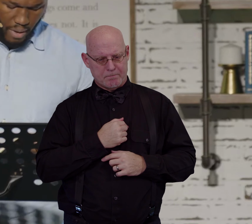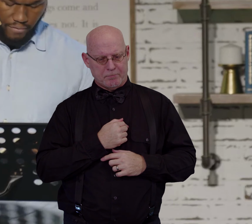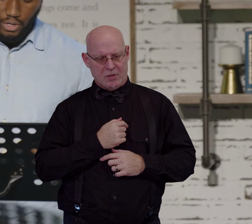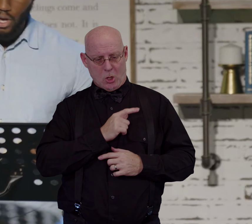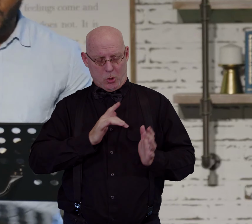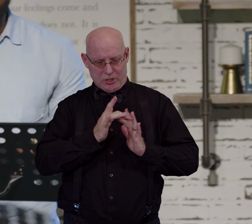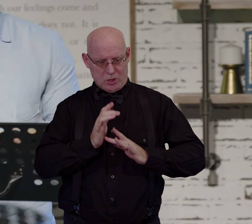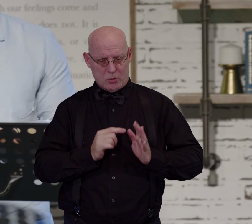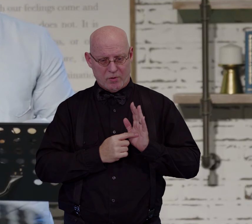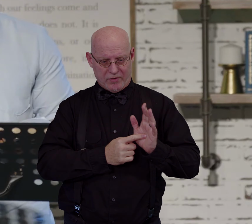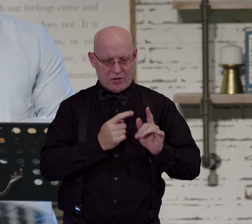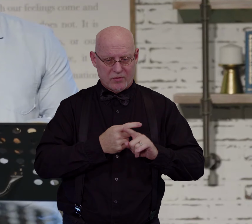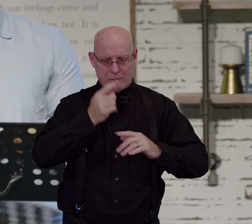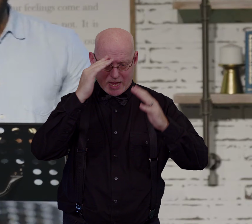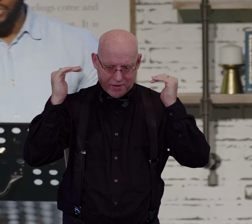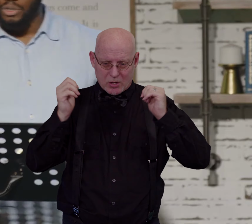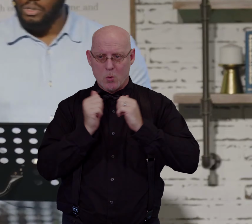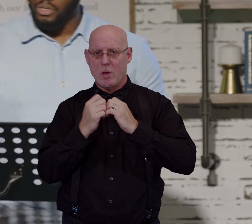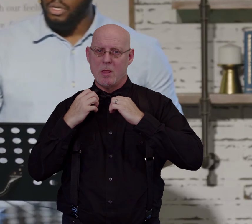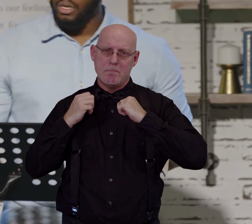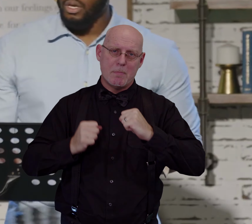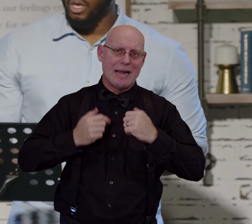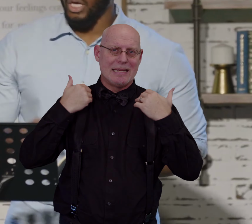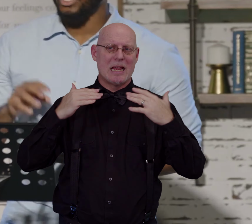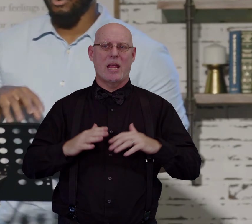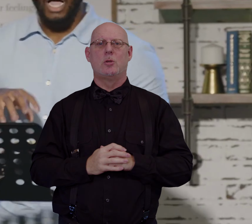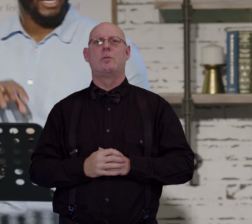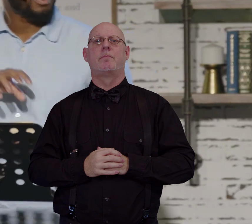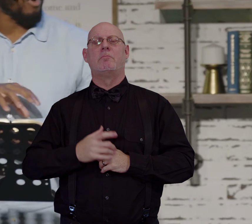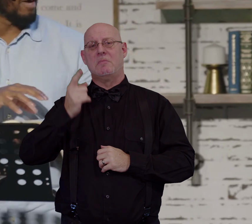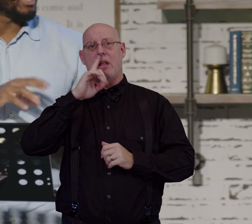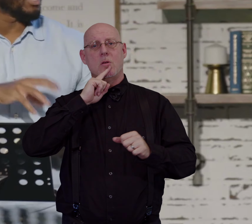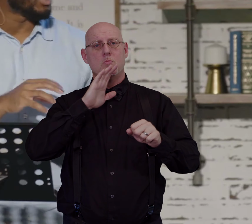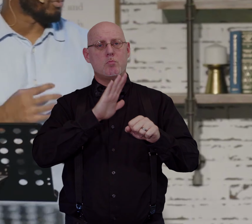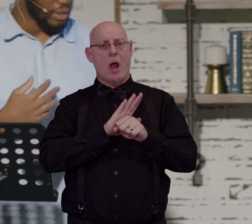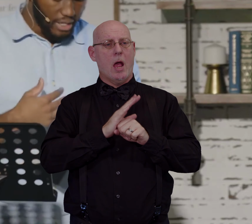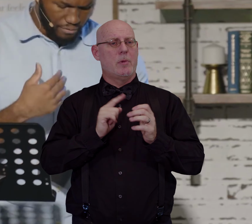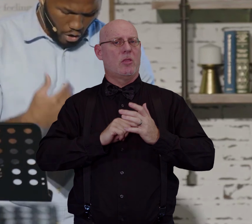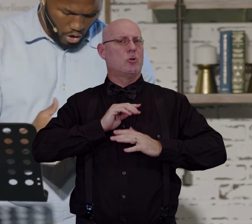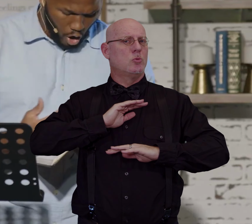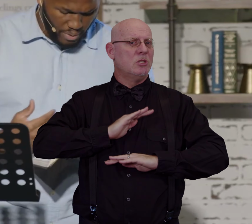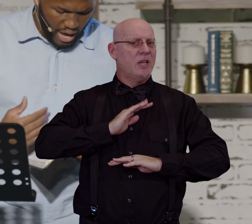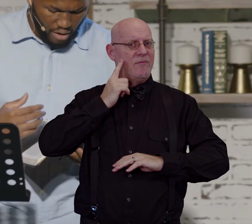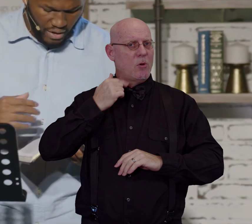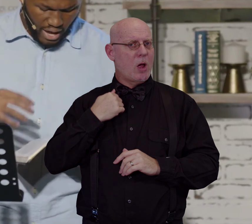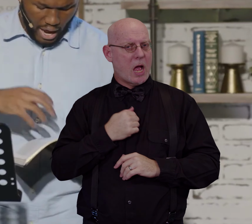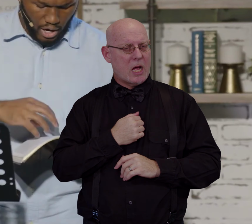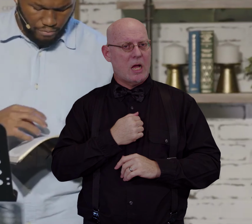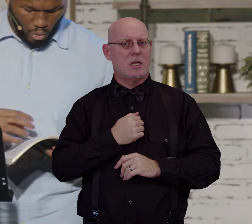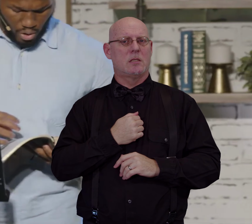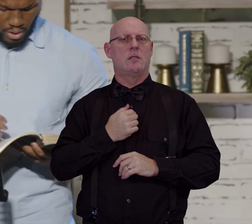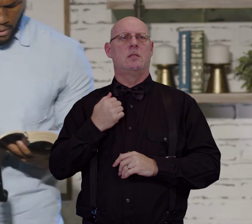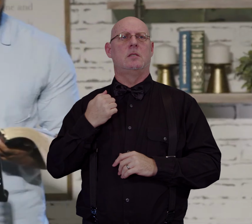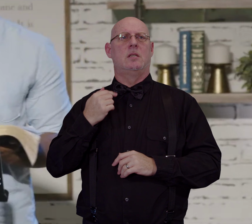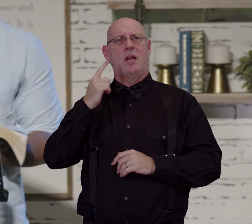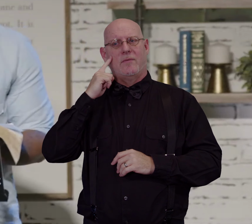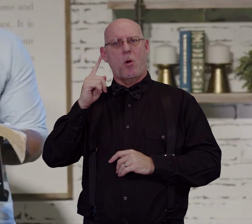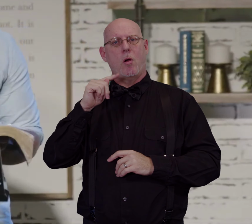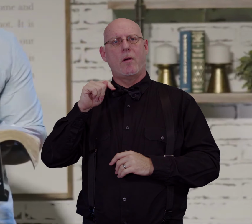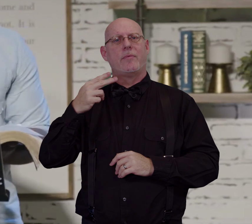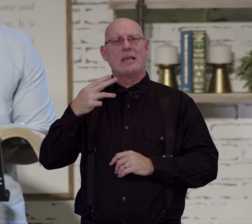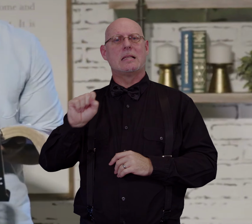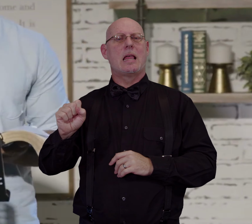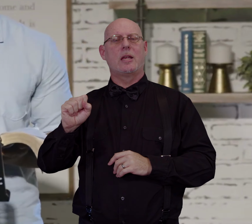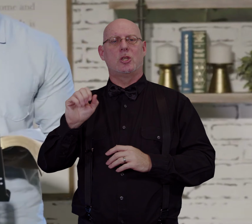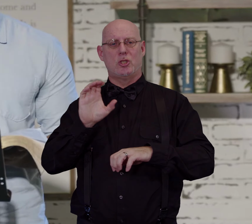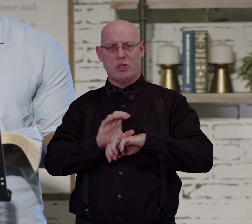revealed from heaven with his mighty angels. And so God is promising this relief on our behalf and for the